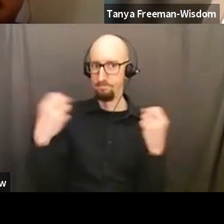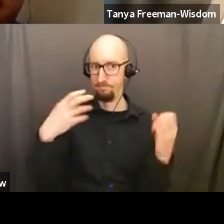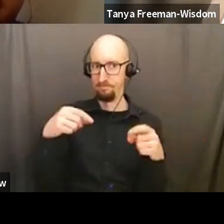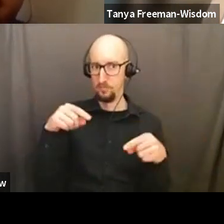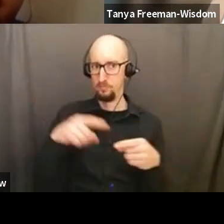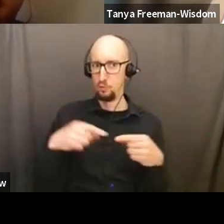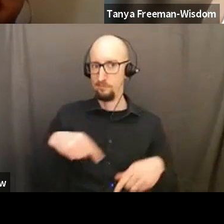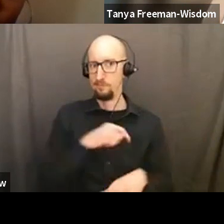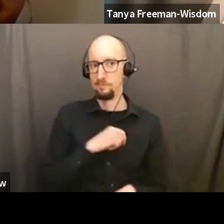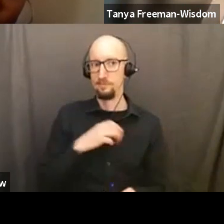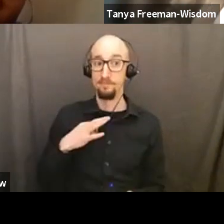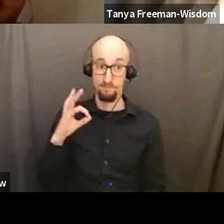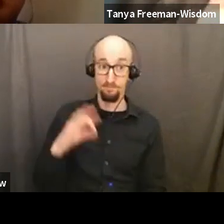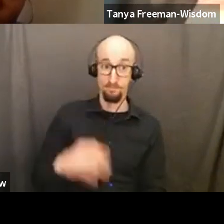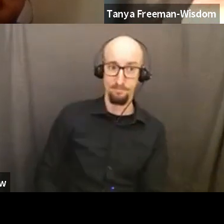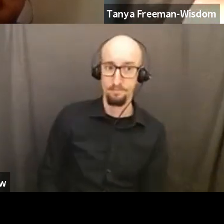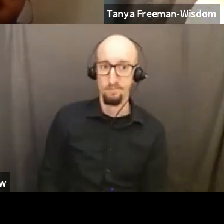task force.